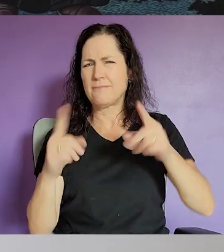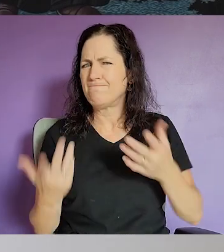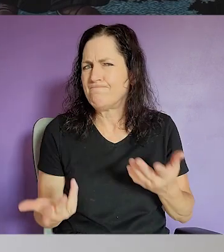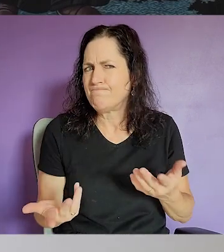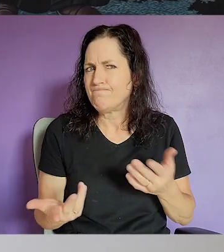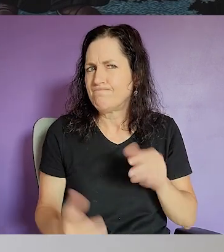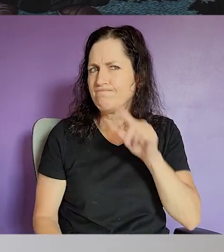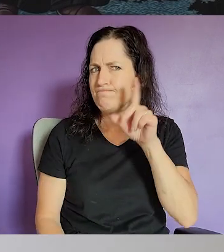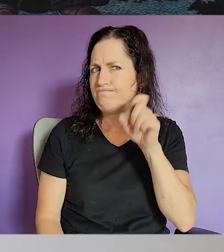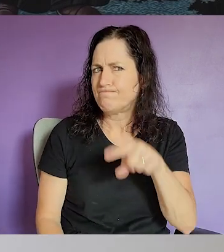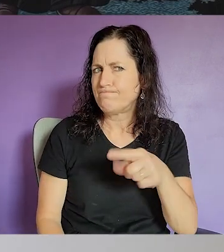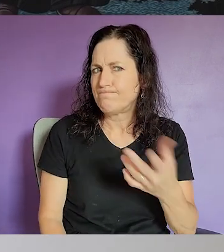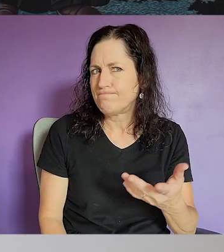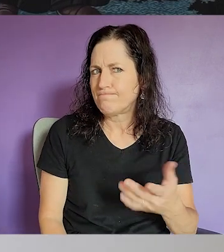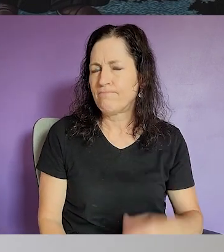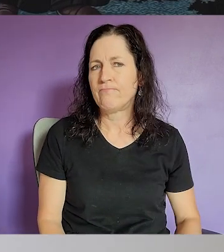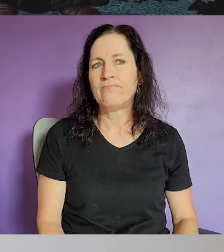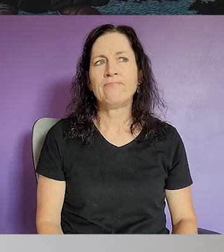Hatred,